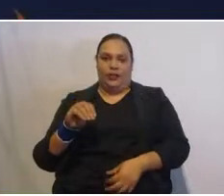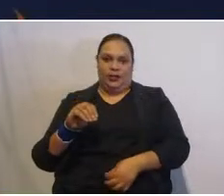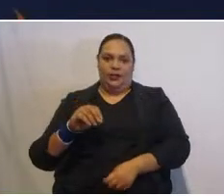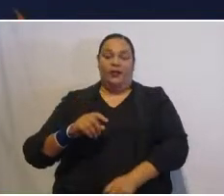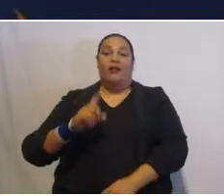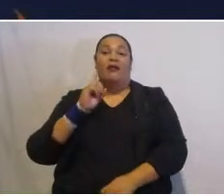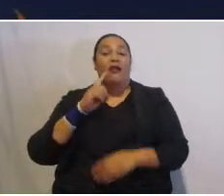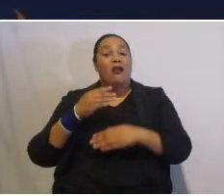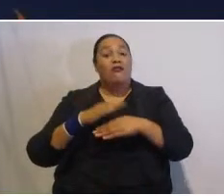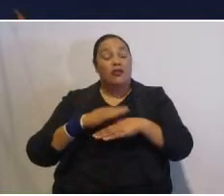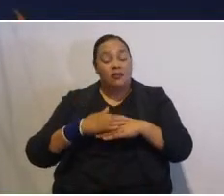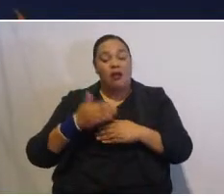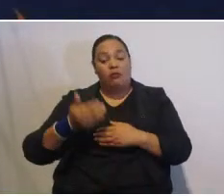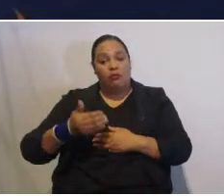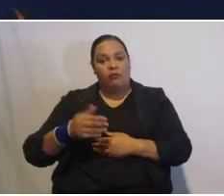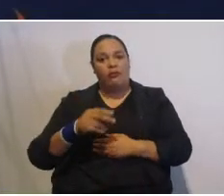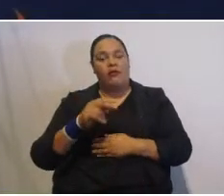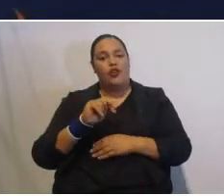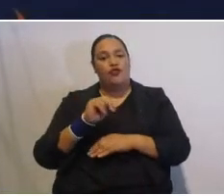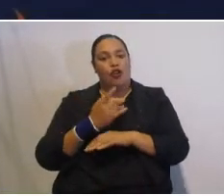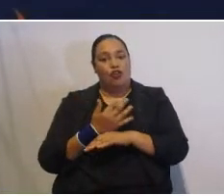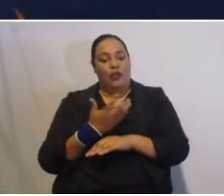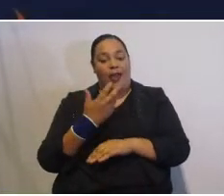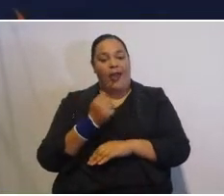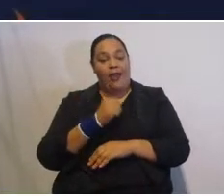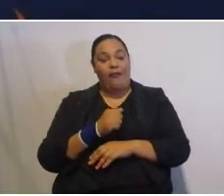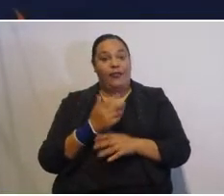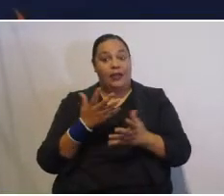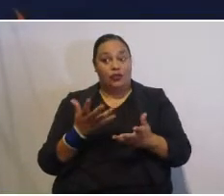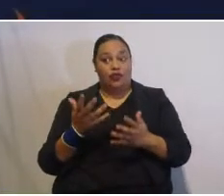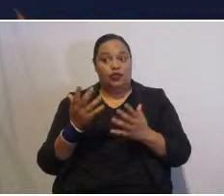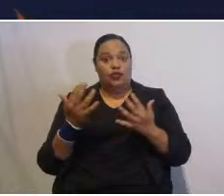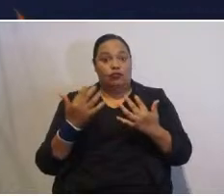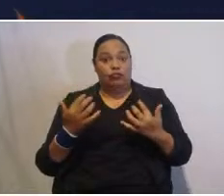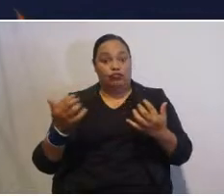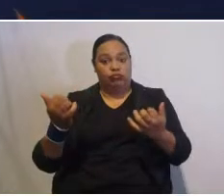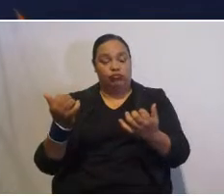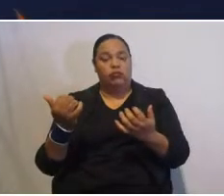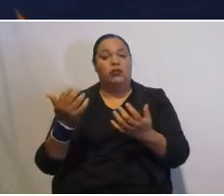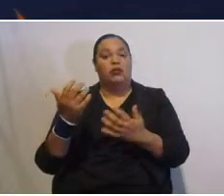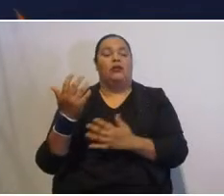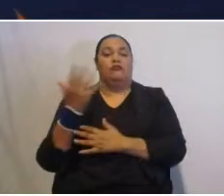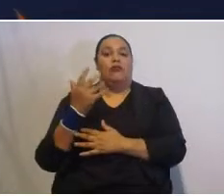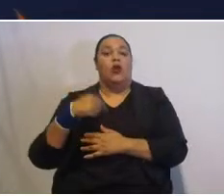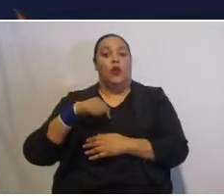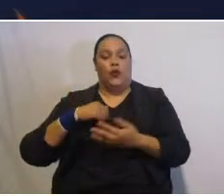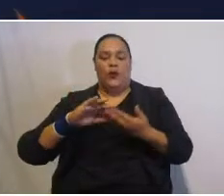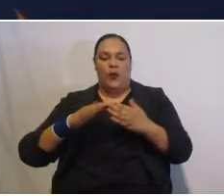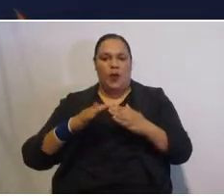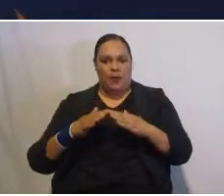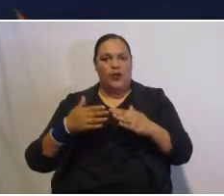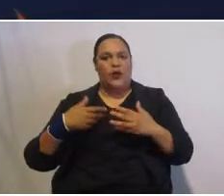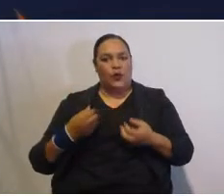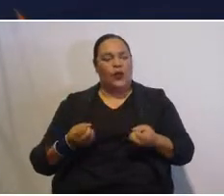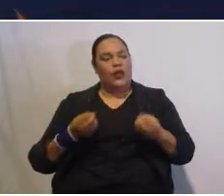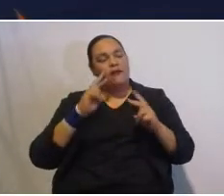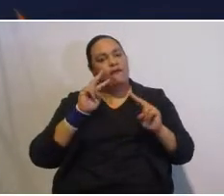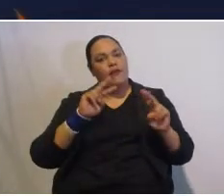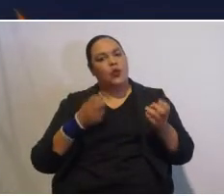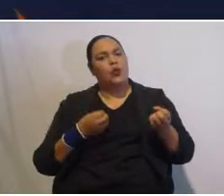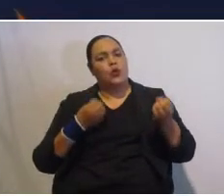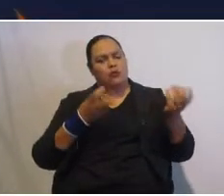Every time NERSA is having their hearings, we as the community are giving our